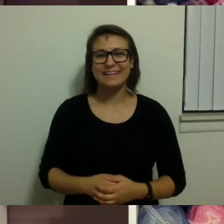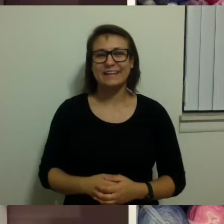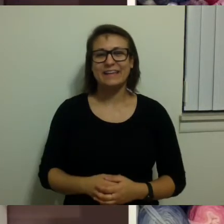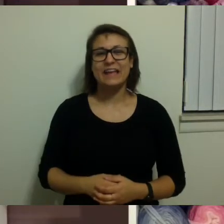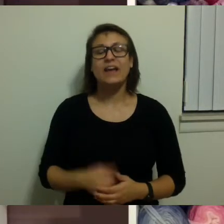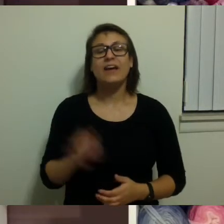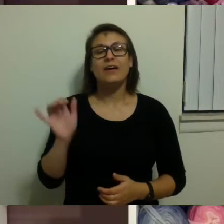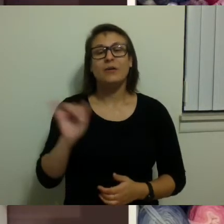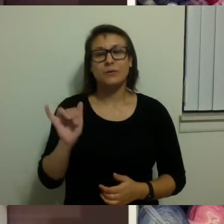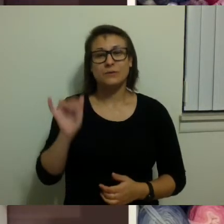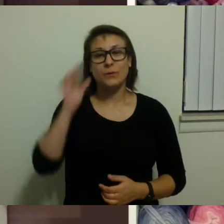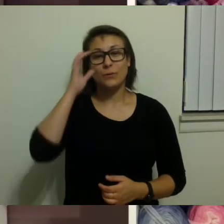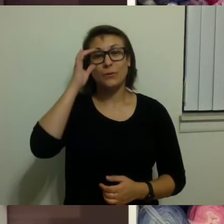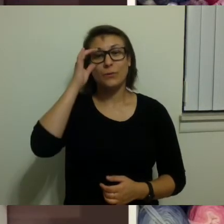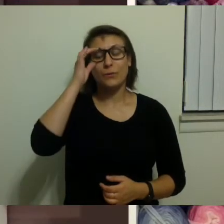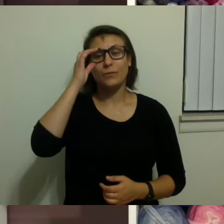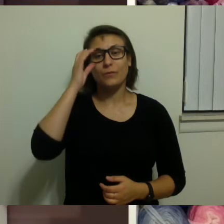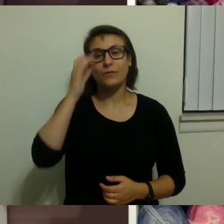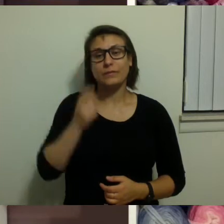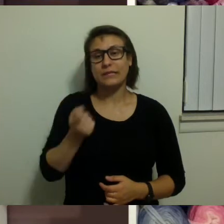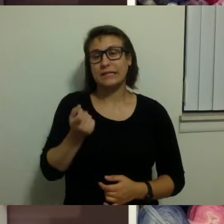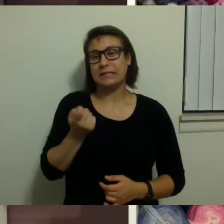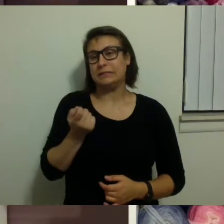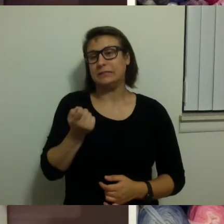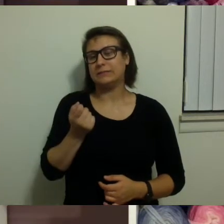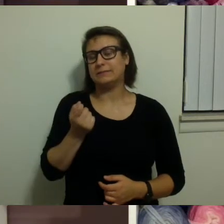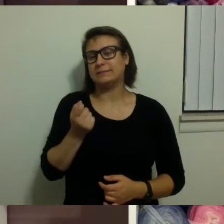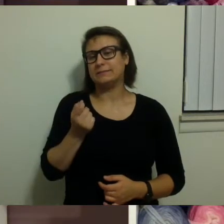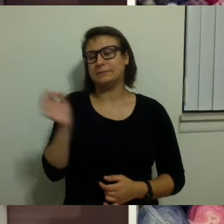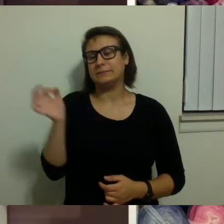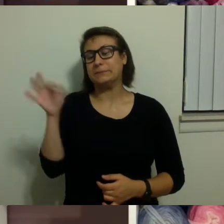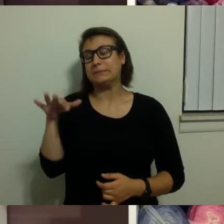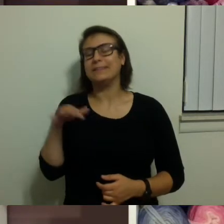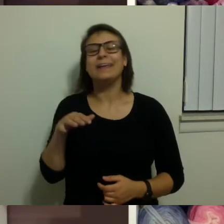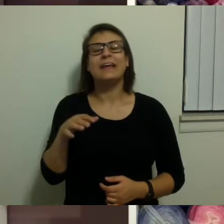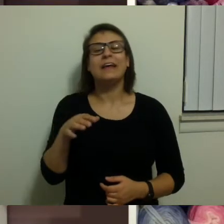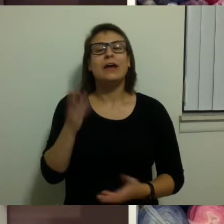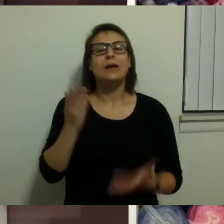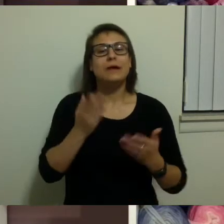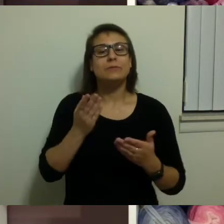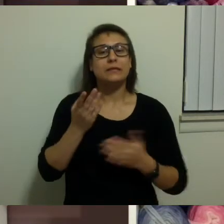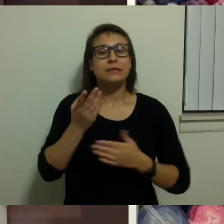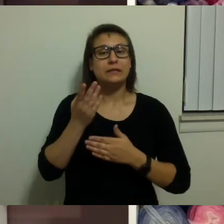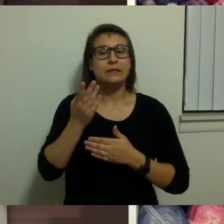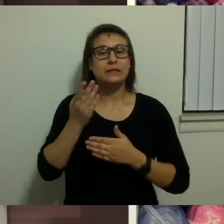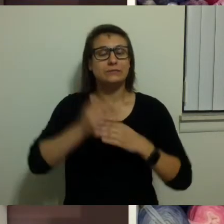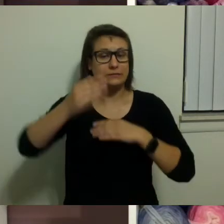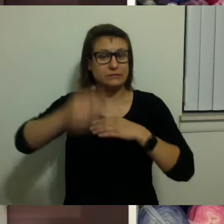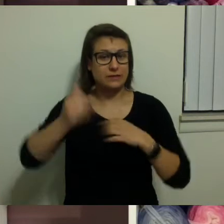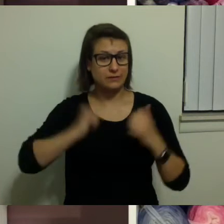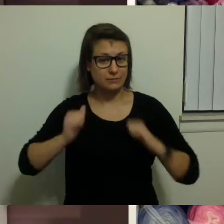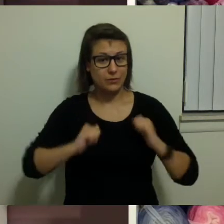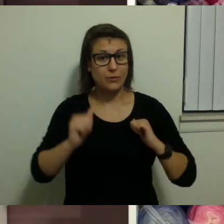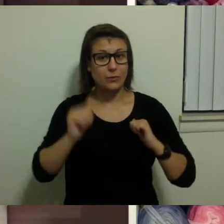Also, a little teaser. Probably next episode, there will be